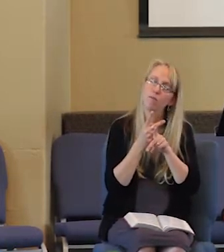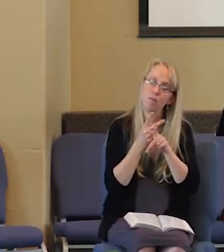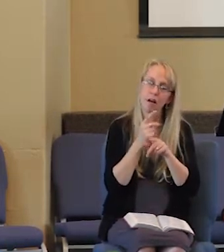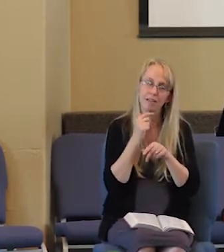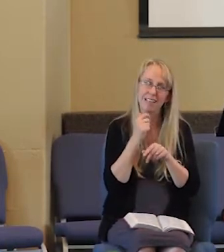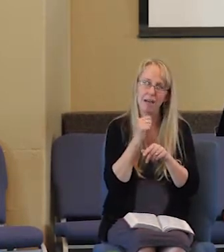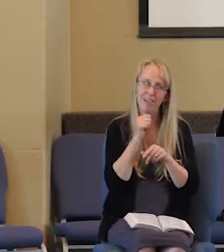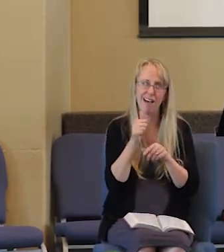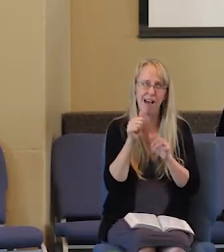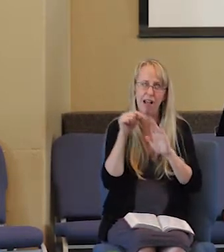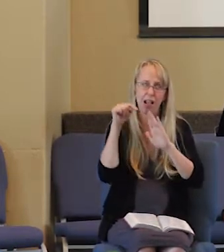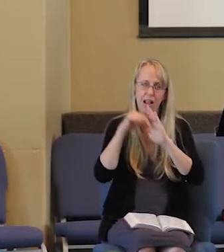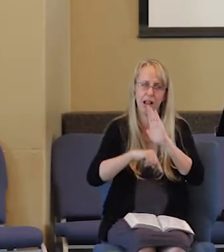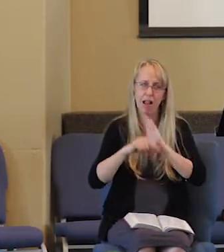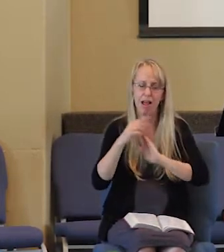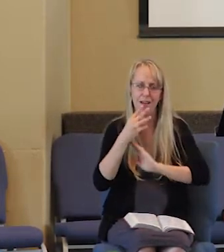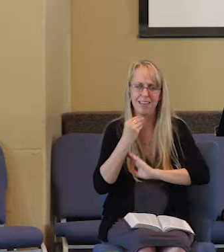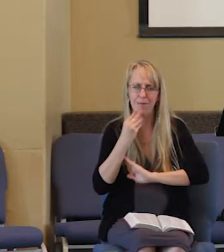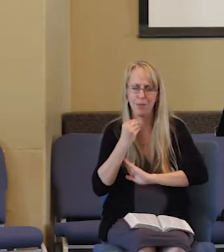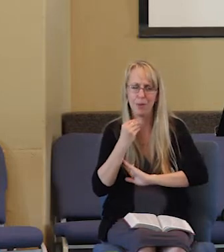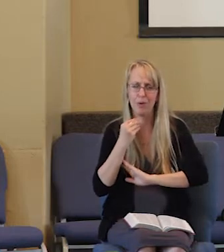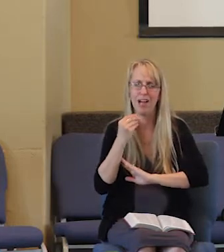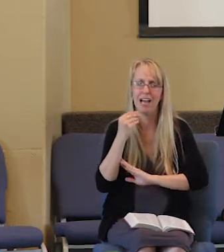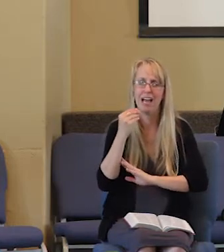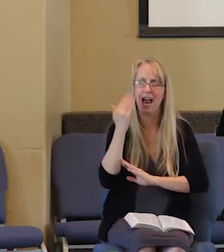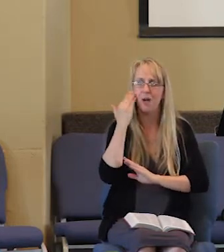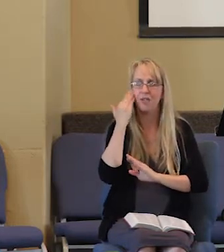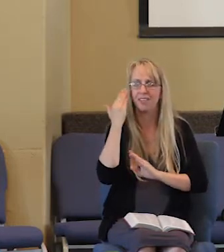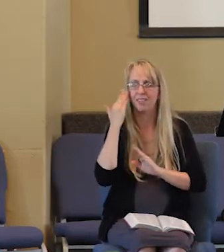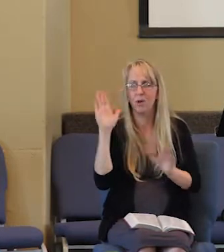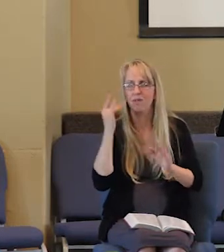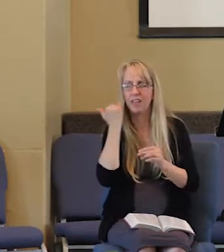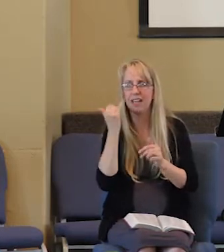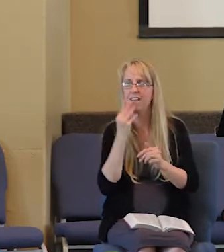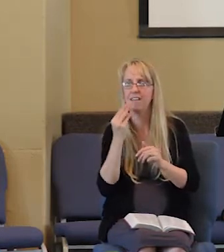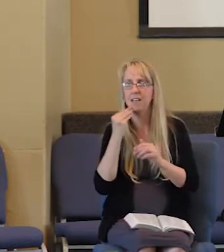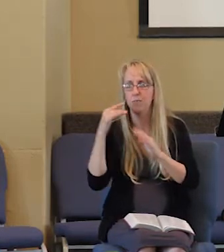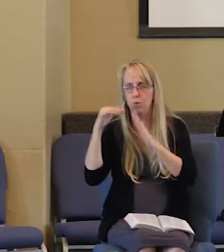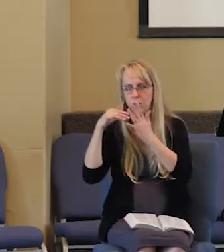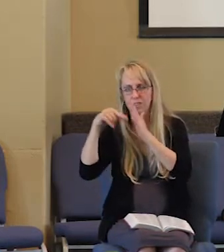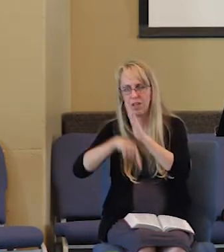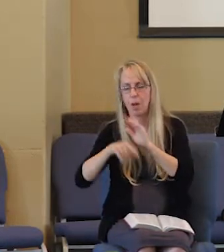I'm not a Hebrew scholar. I don't think there's any Hebrew scholars in here. But there are no vowels